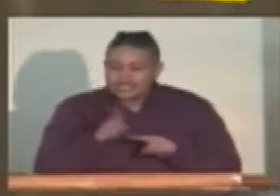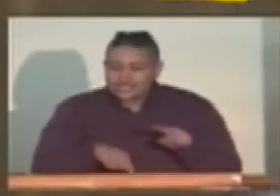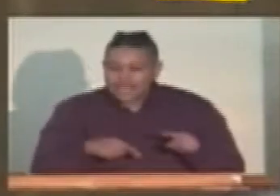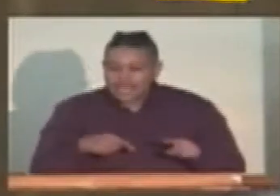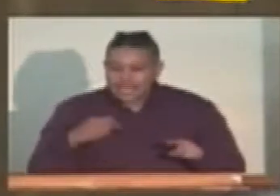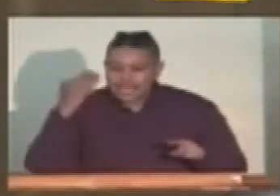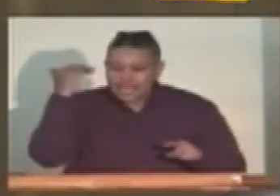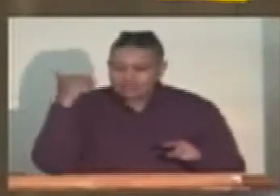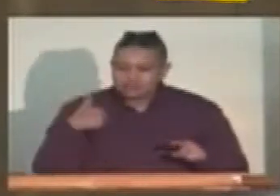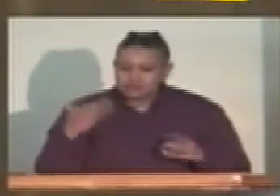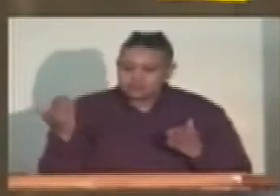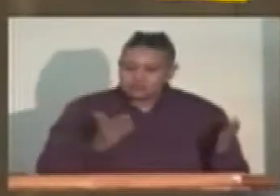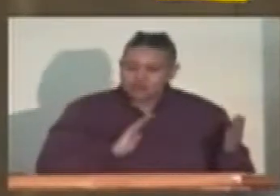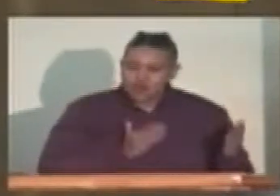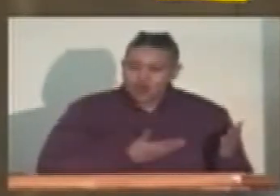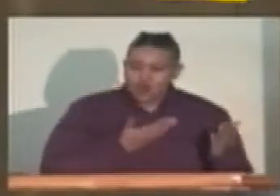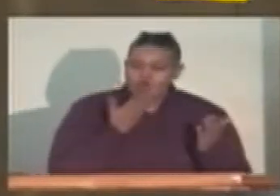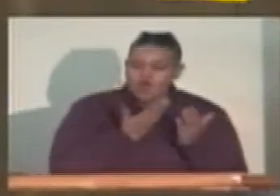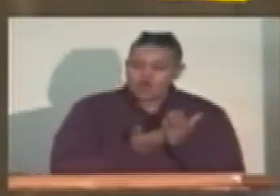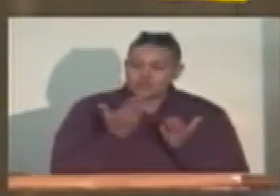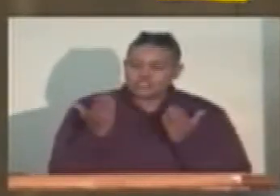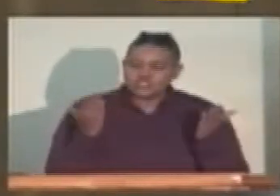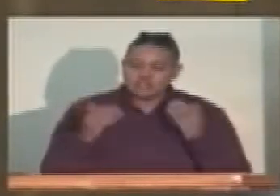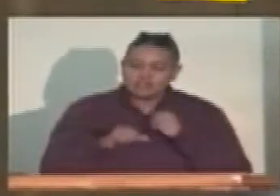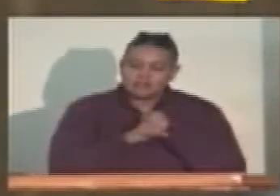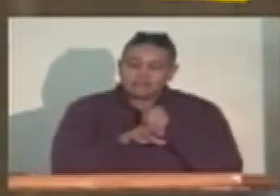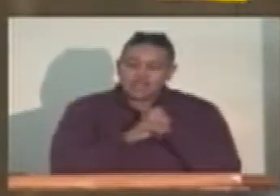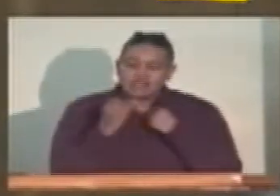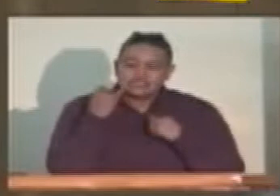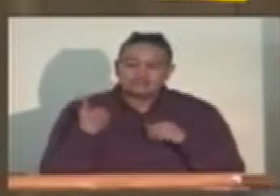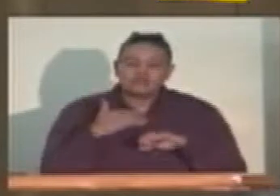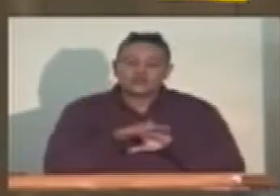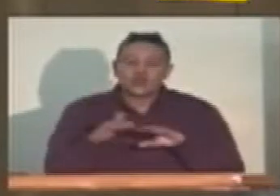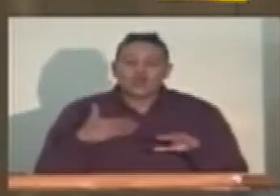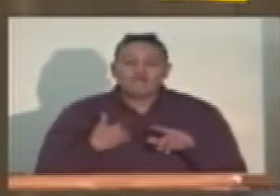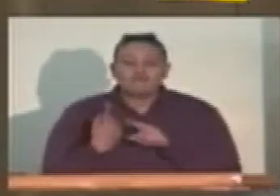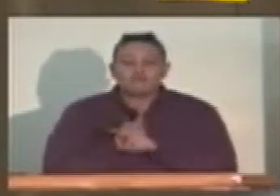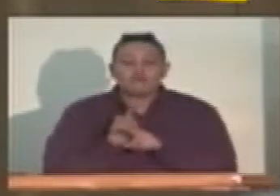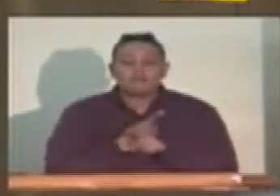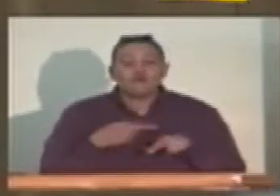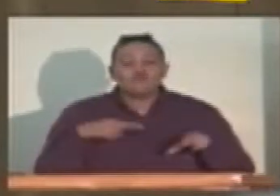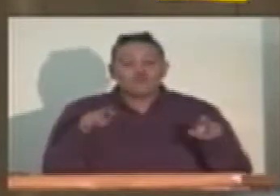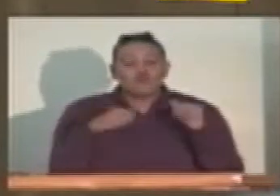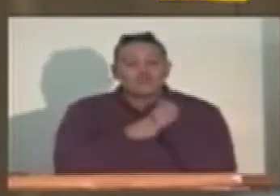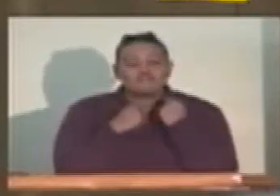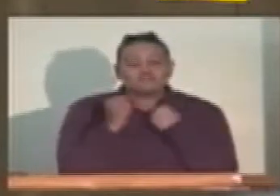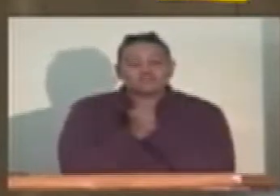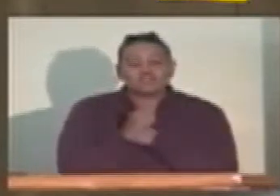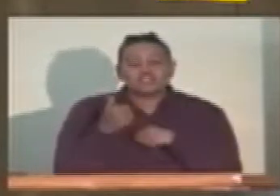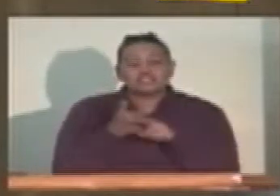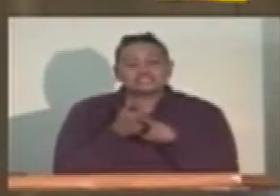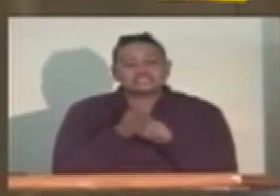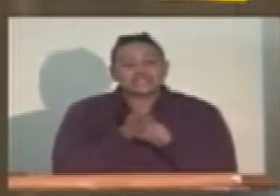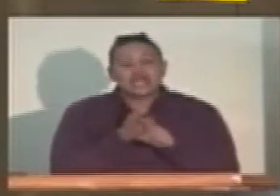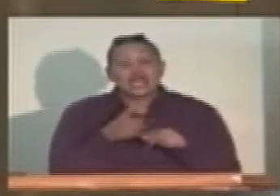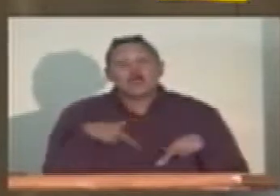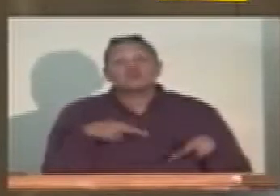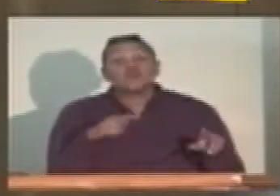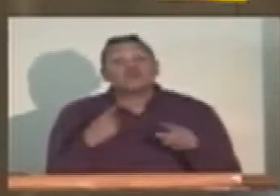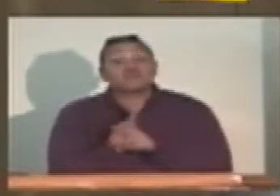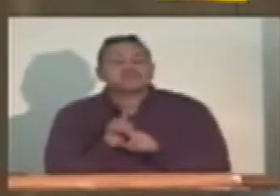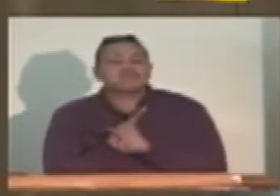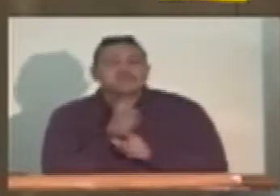our goods and services to market if we do not have proper road infrastructure and a network favorable